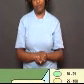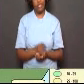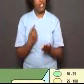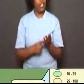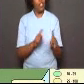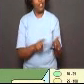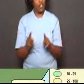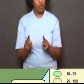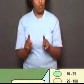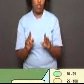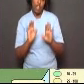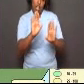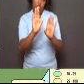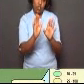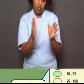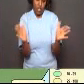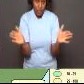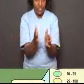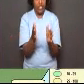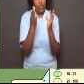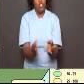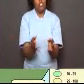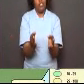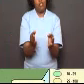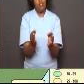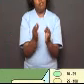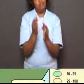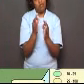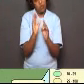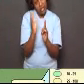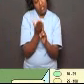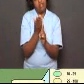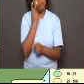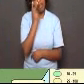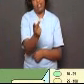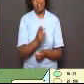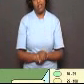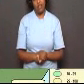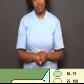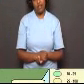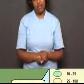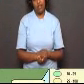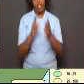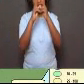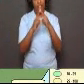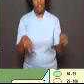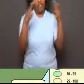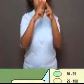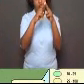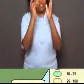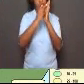the specific conditions for each state. The federal